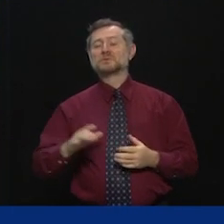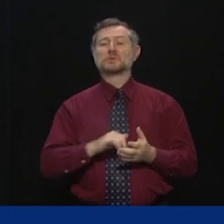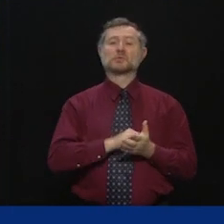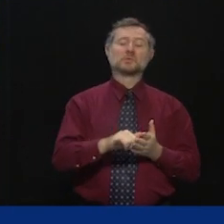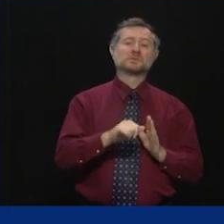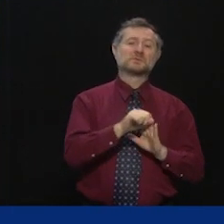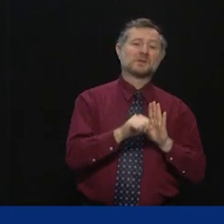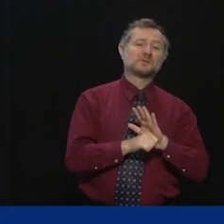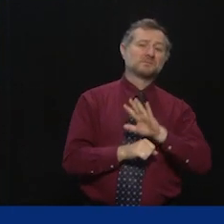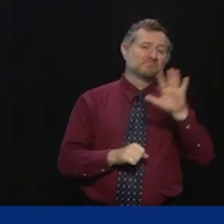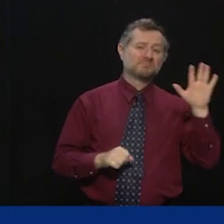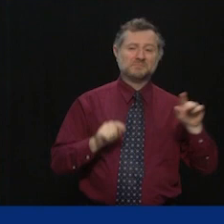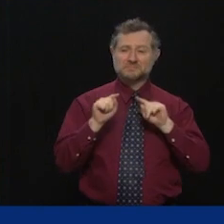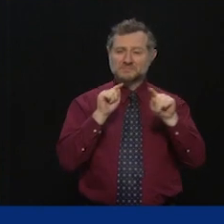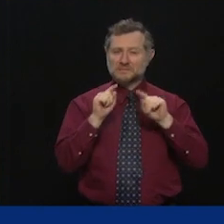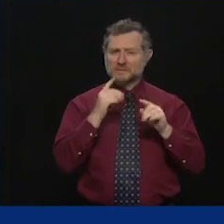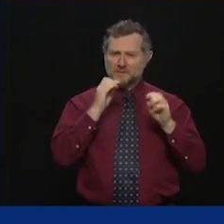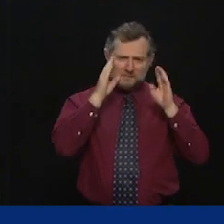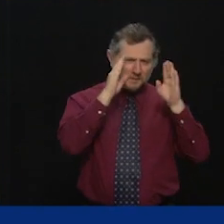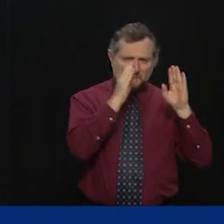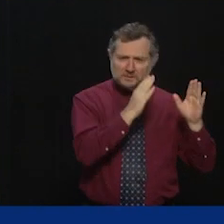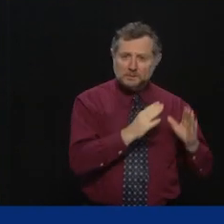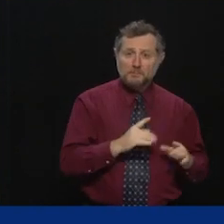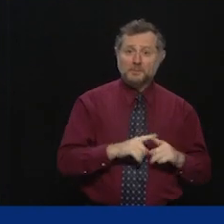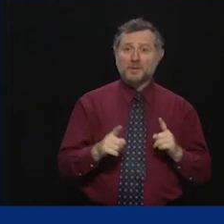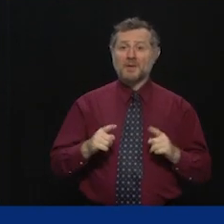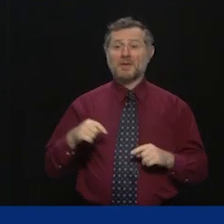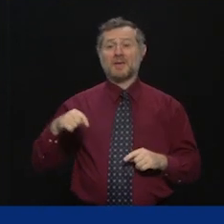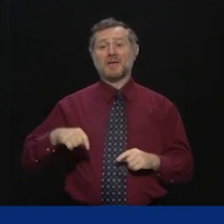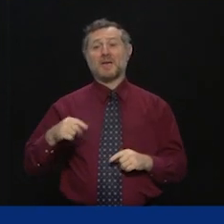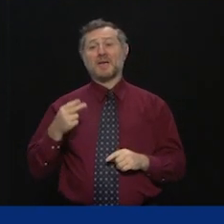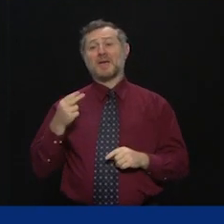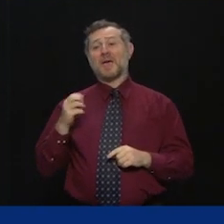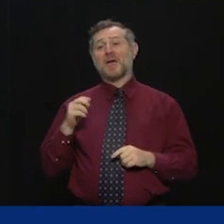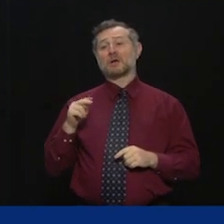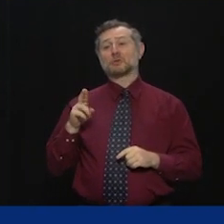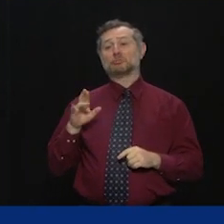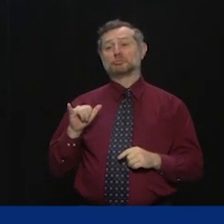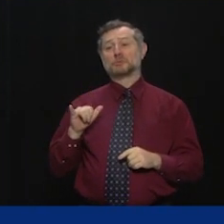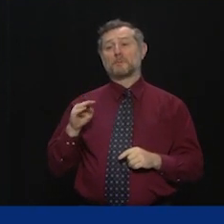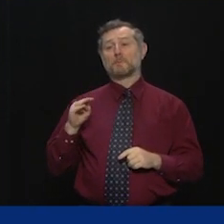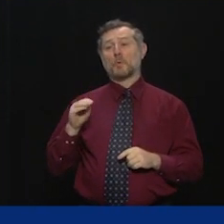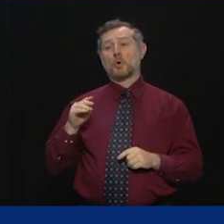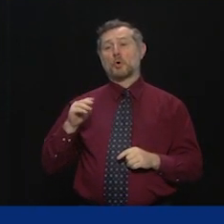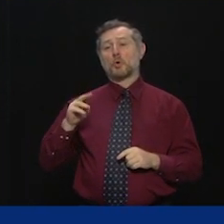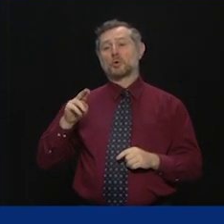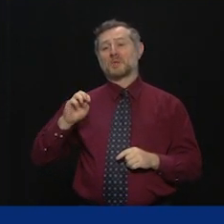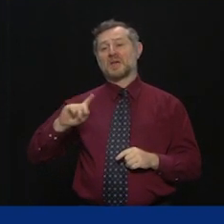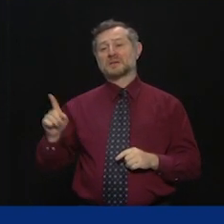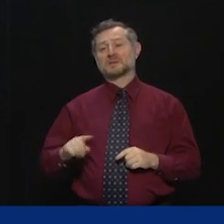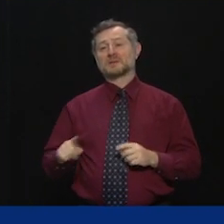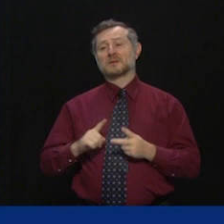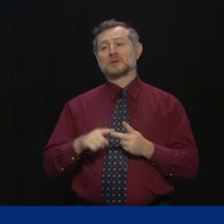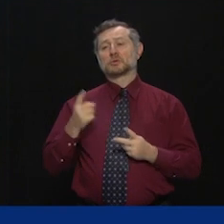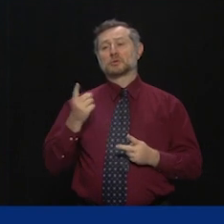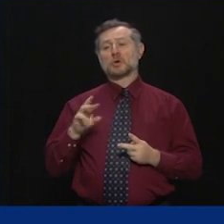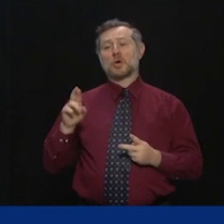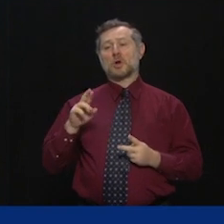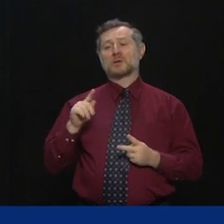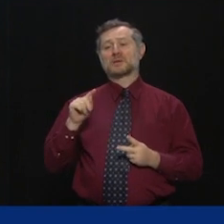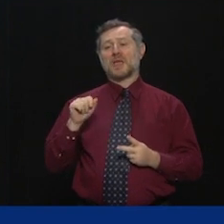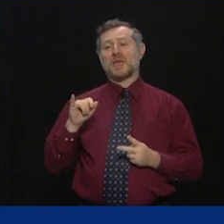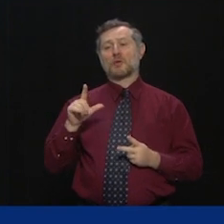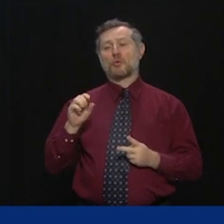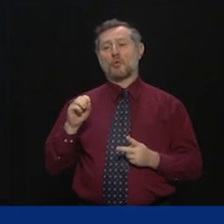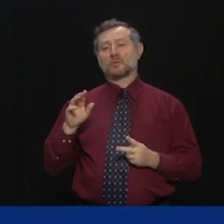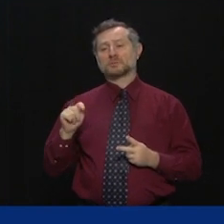when Henry Munoz and Dr. Tayat and the good men and women from Somos were